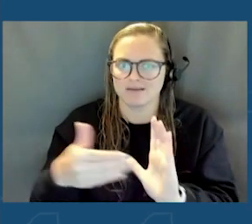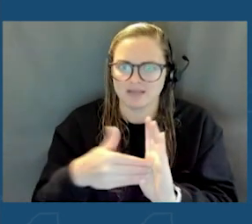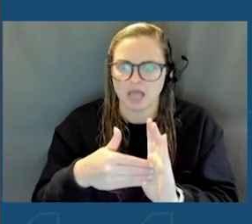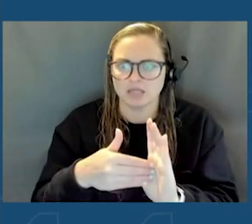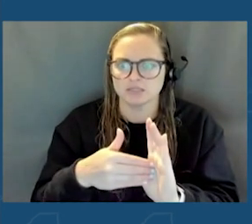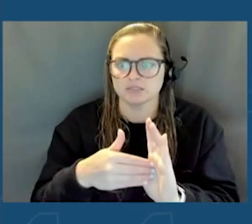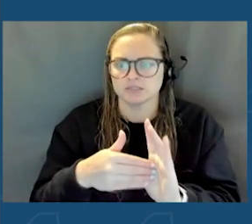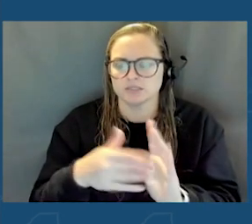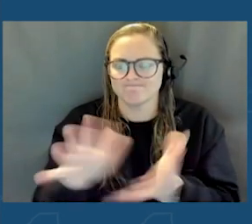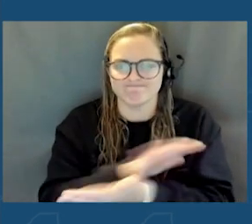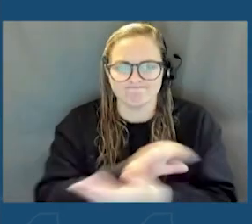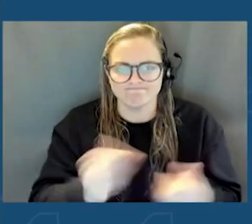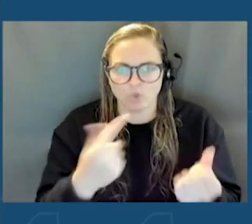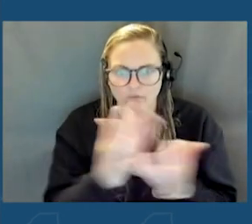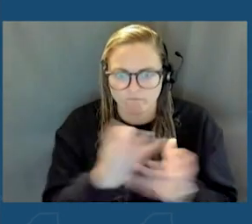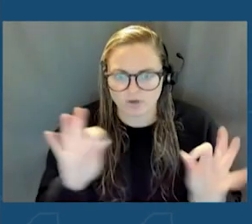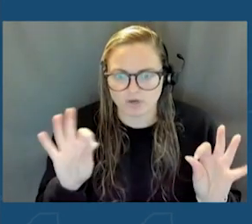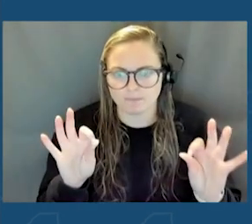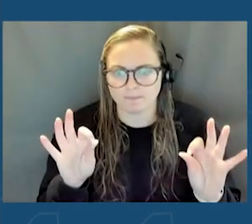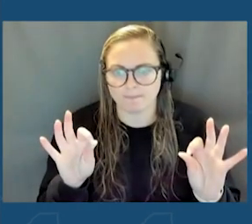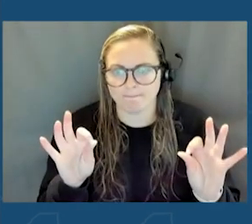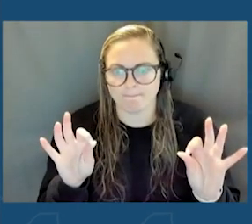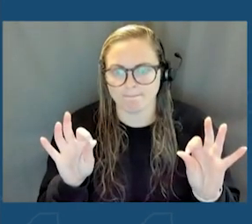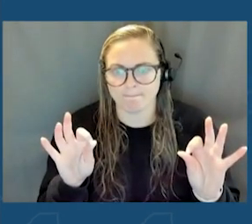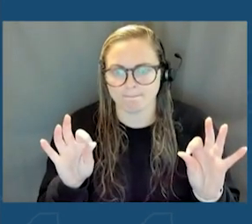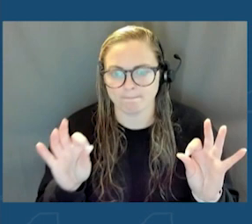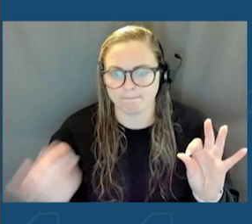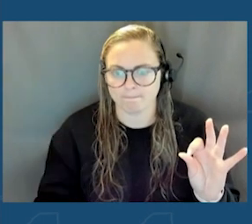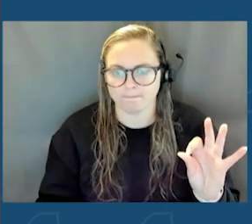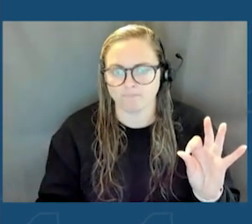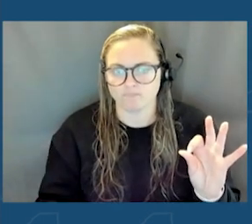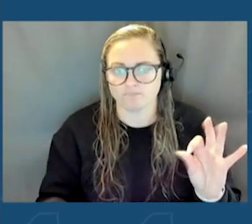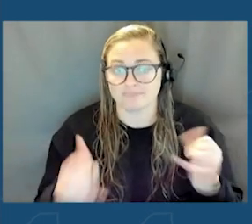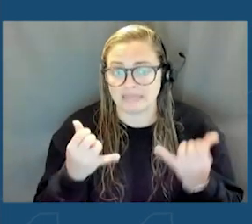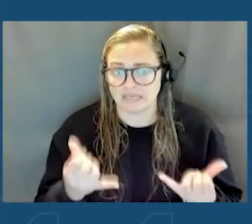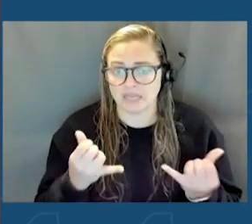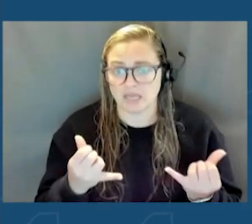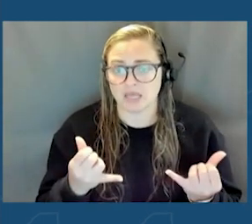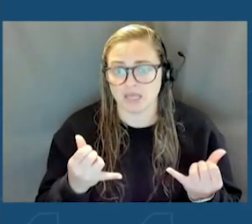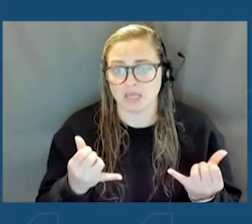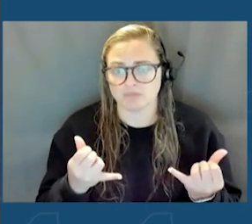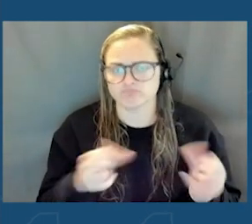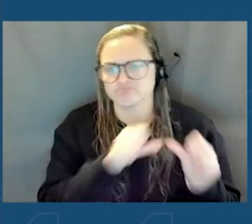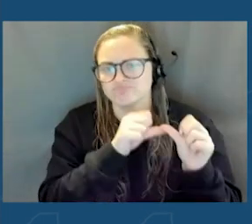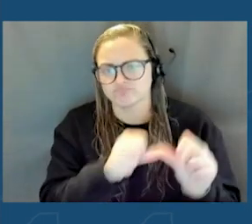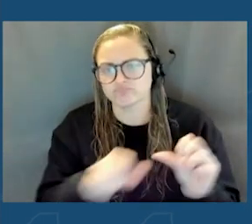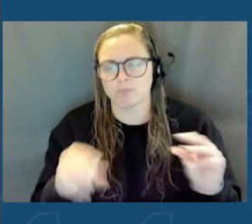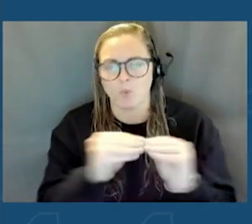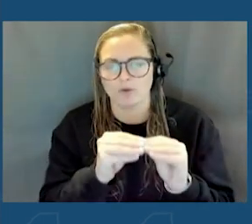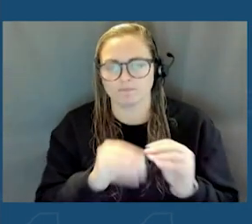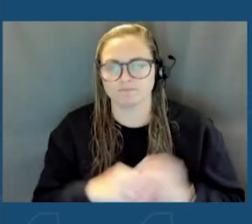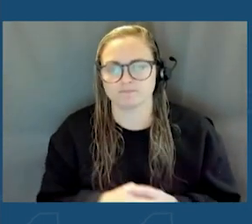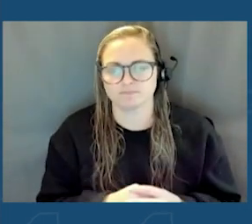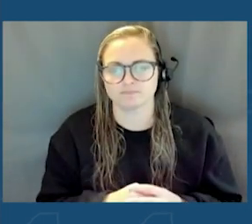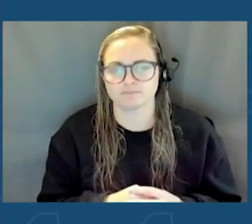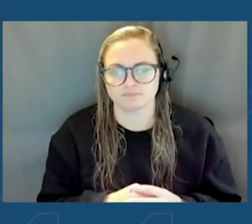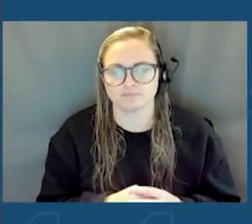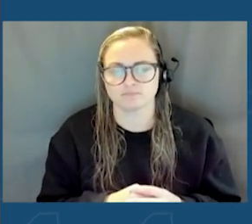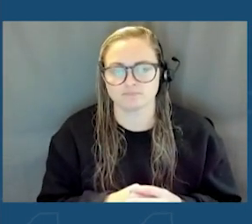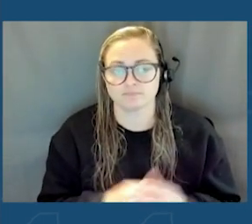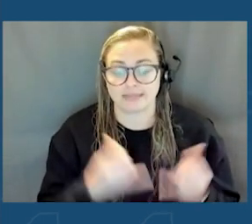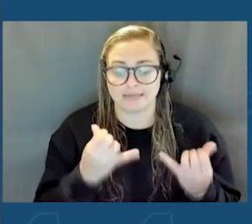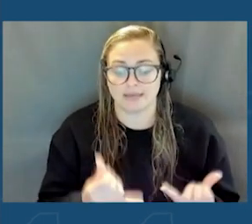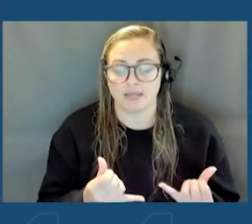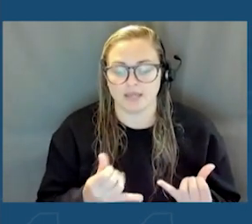of our freedoms. Today, we go even further. Today, I'll